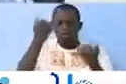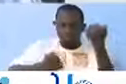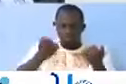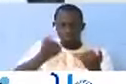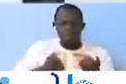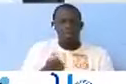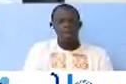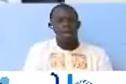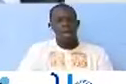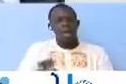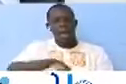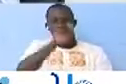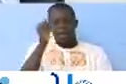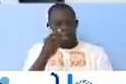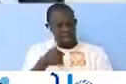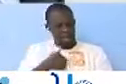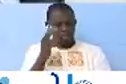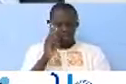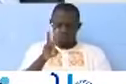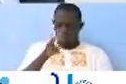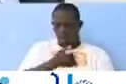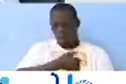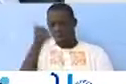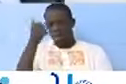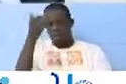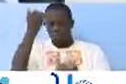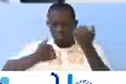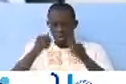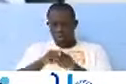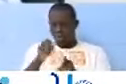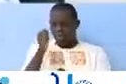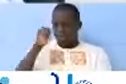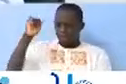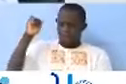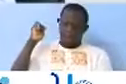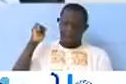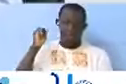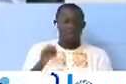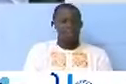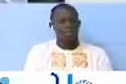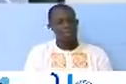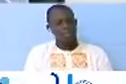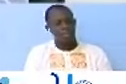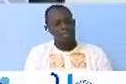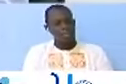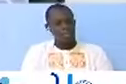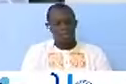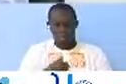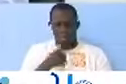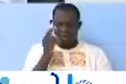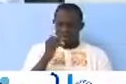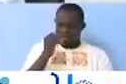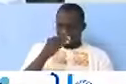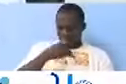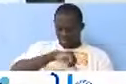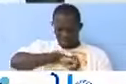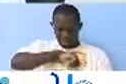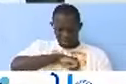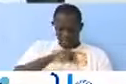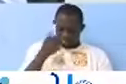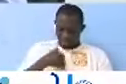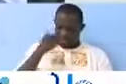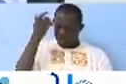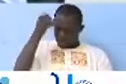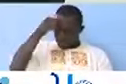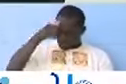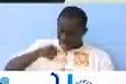from bakoma. I saw another vehicle behind it. Ngo fa nyin ka ni muro ngai sutel. I said to myself, I recognize this